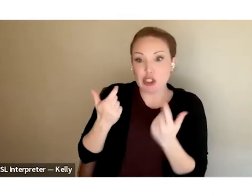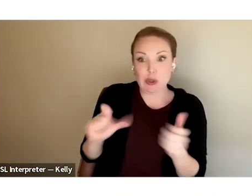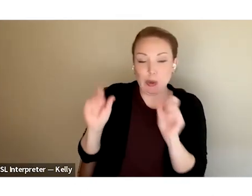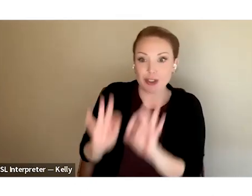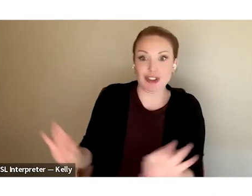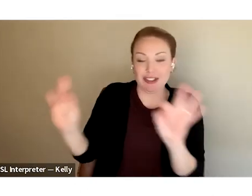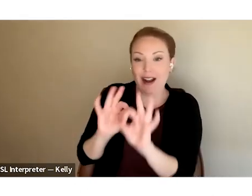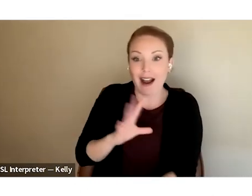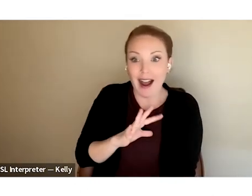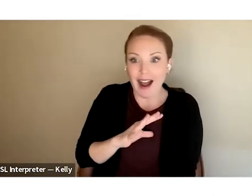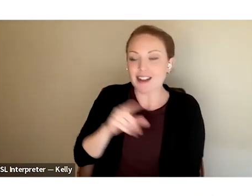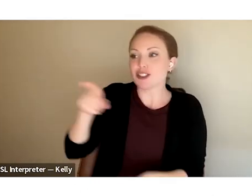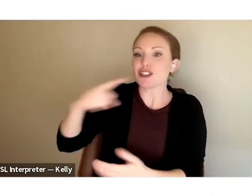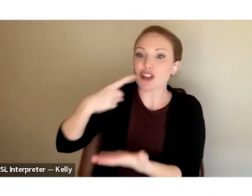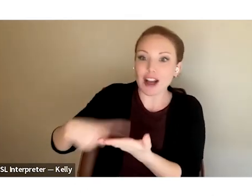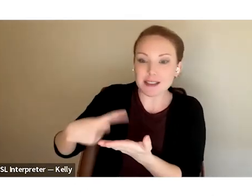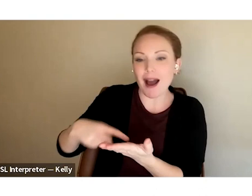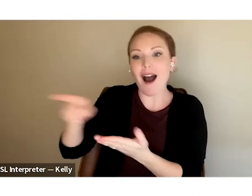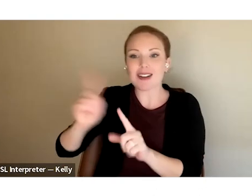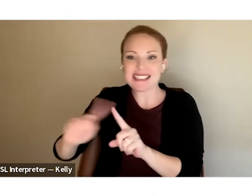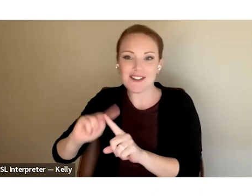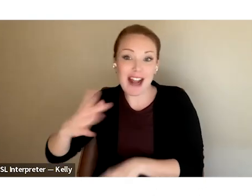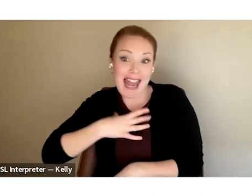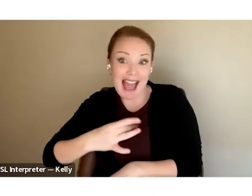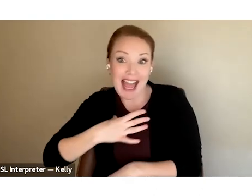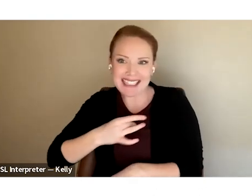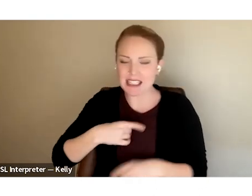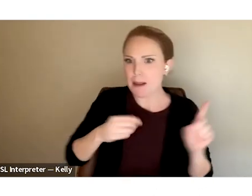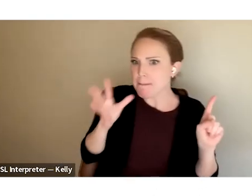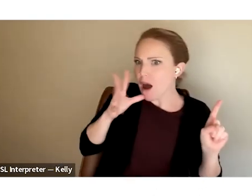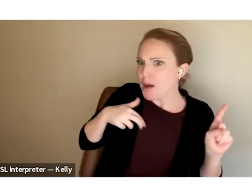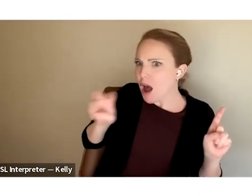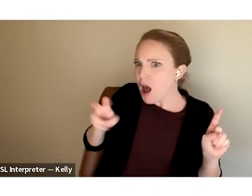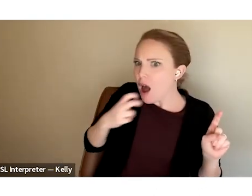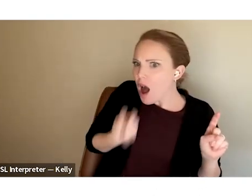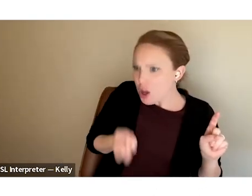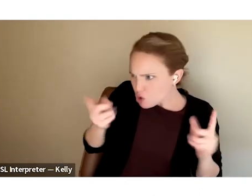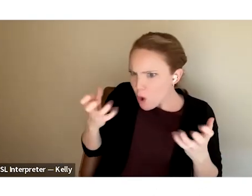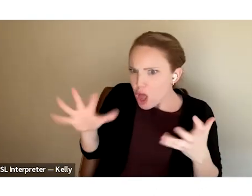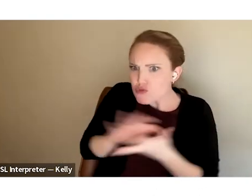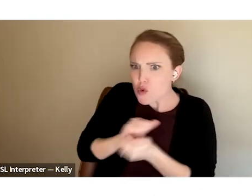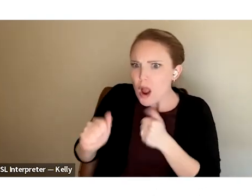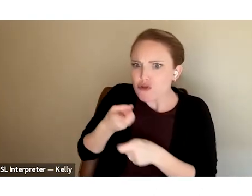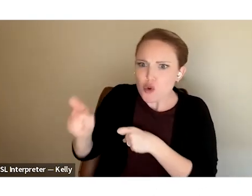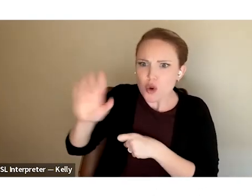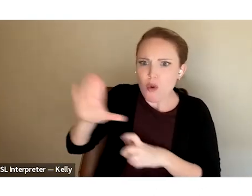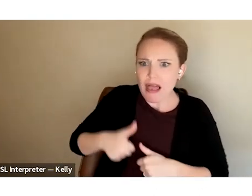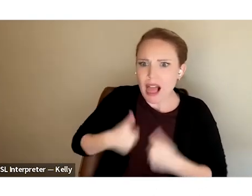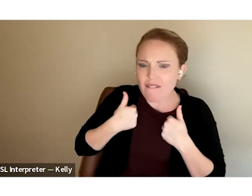she talks about the number of likes, like, do you want to ruin your life? Again, this idea that even